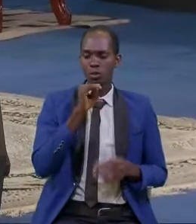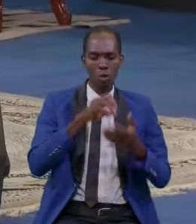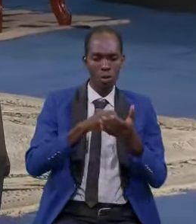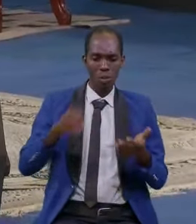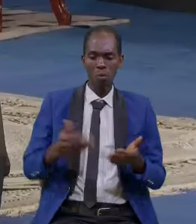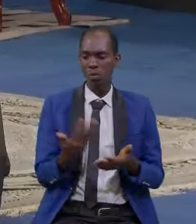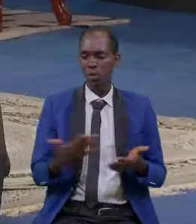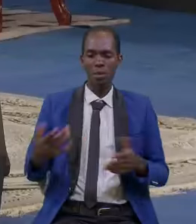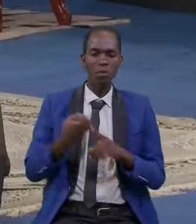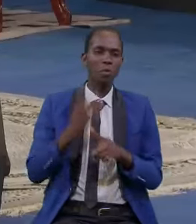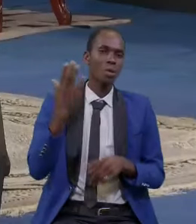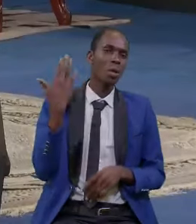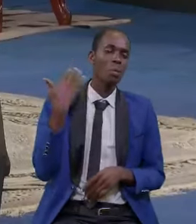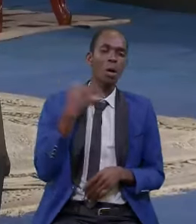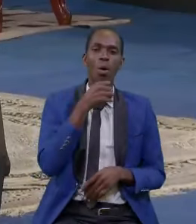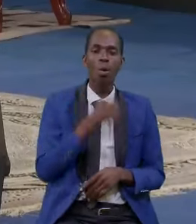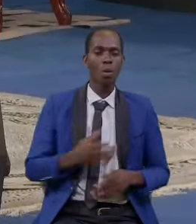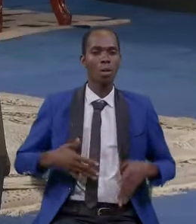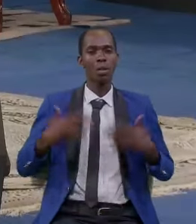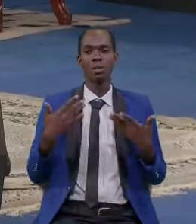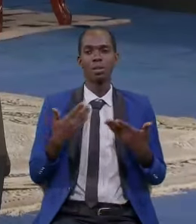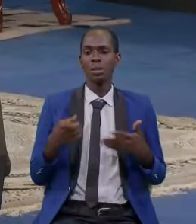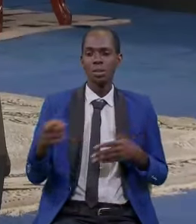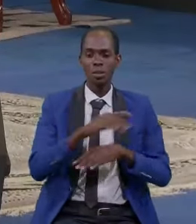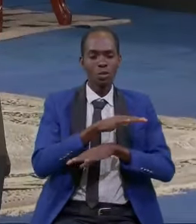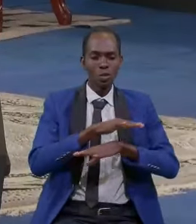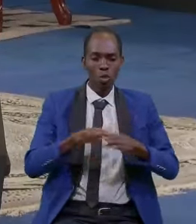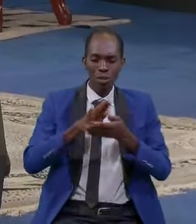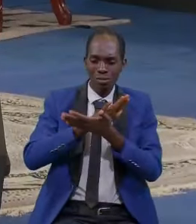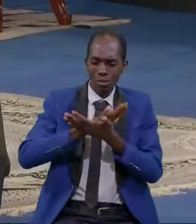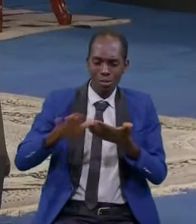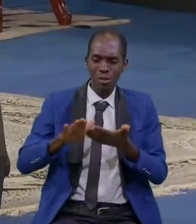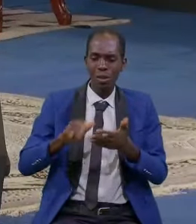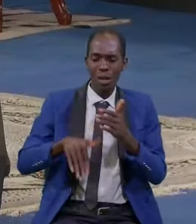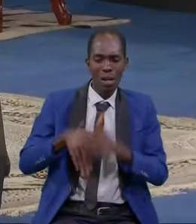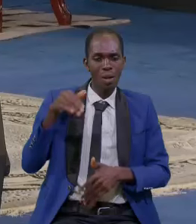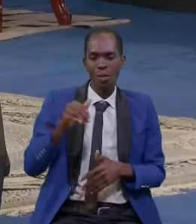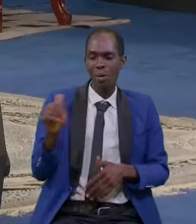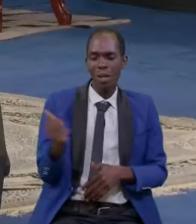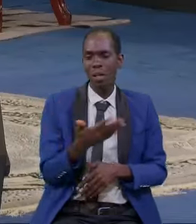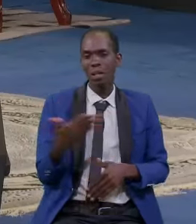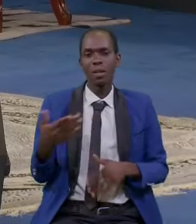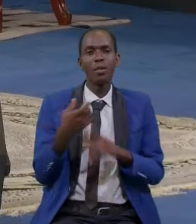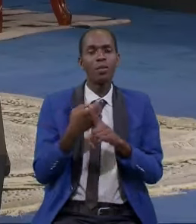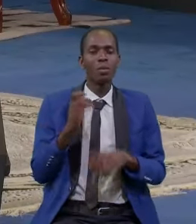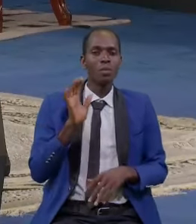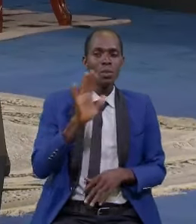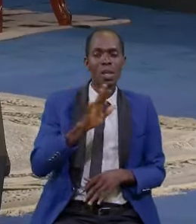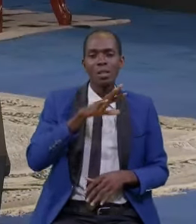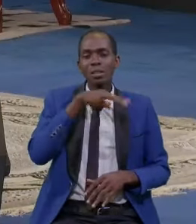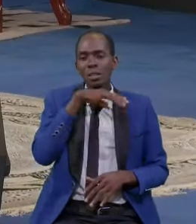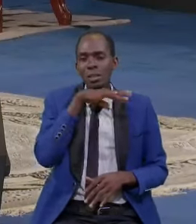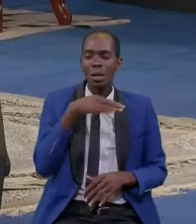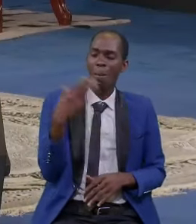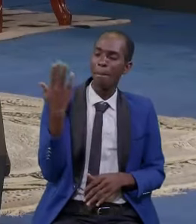life. They don't purge out anything from their dirty past